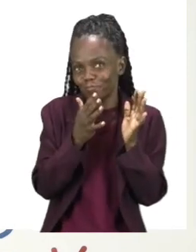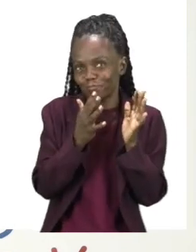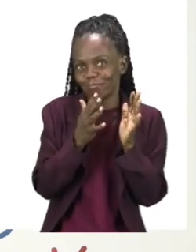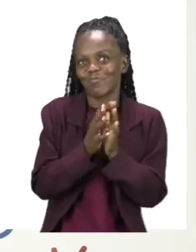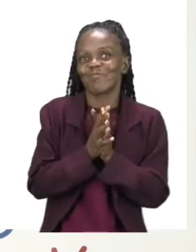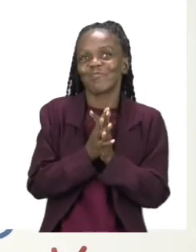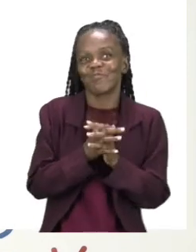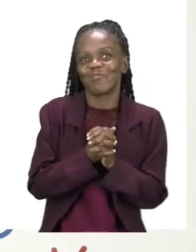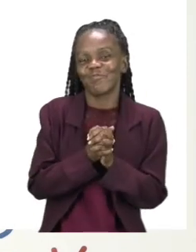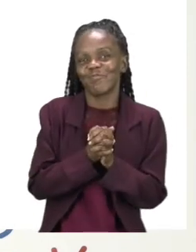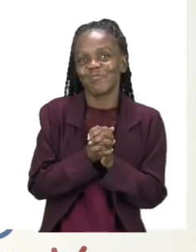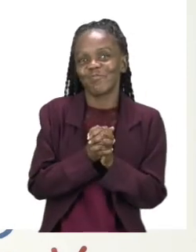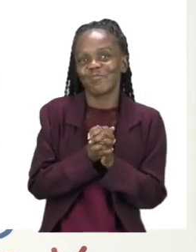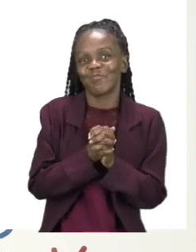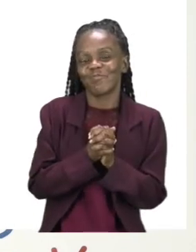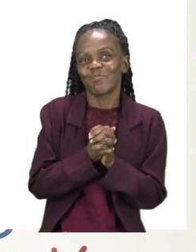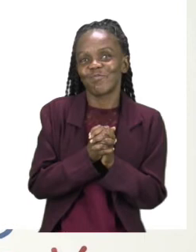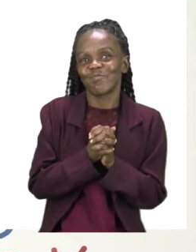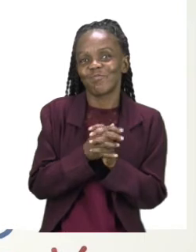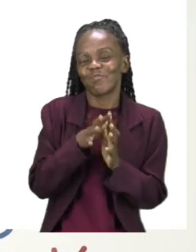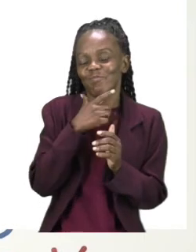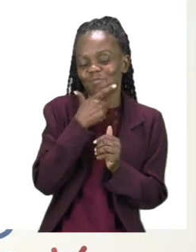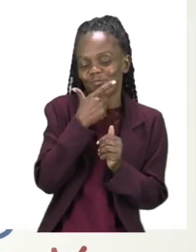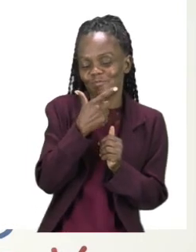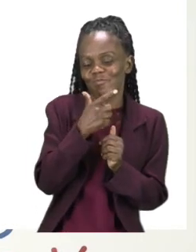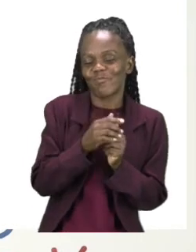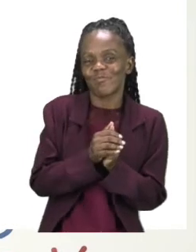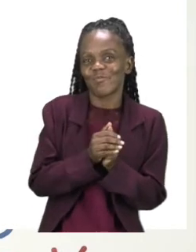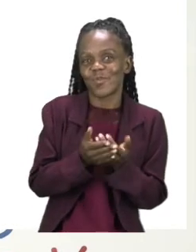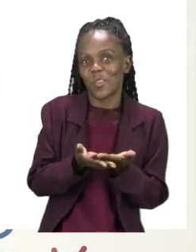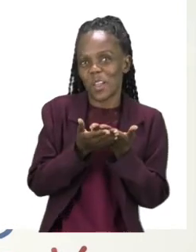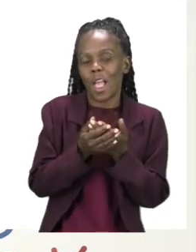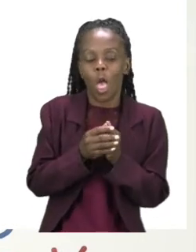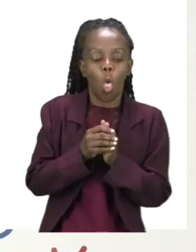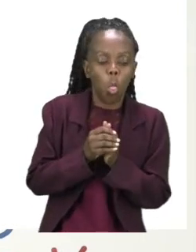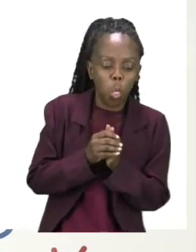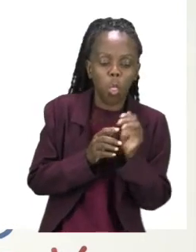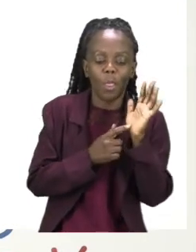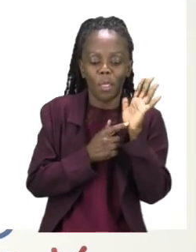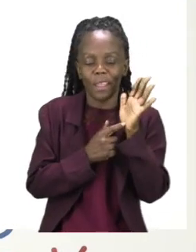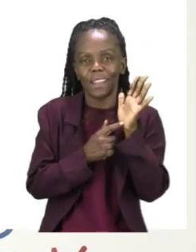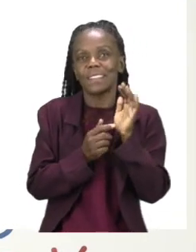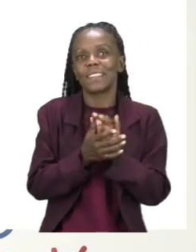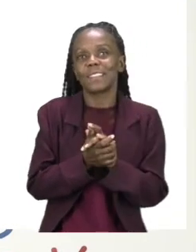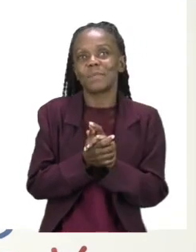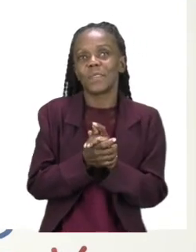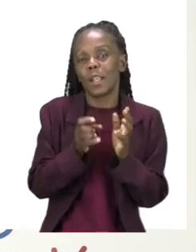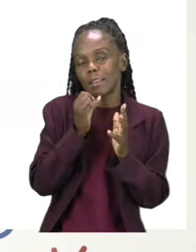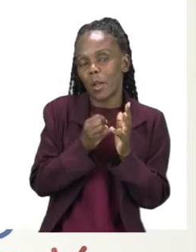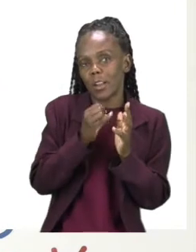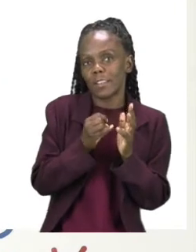yay! Good job! Thank you if you help me blow out the candles. And then lastly, I have